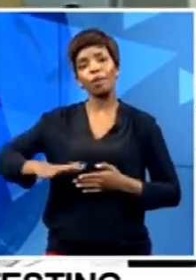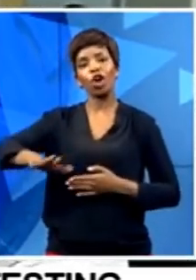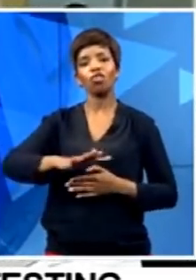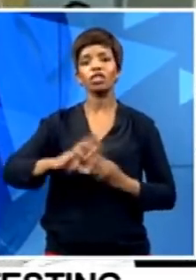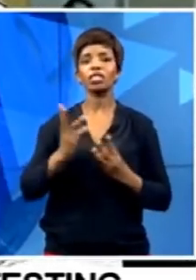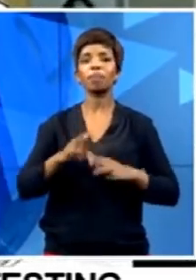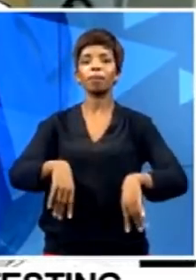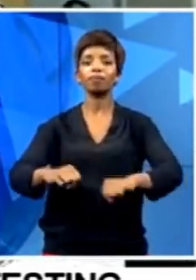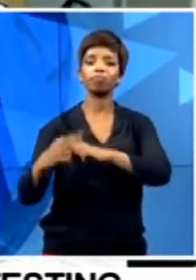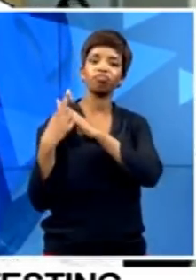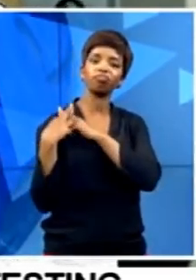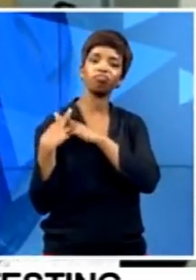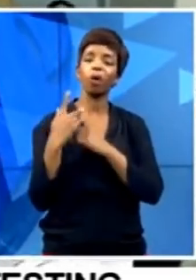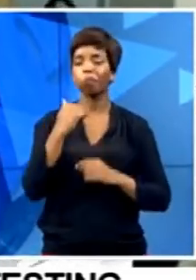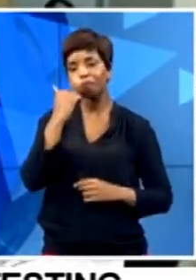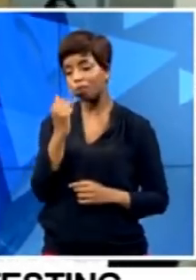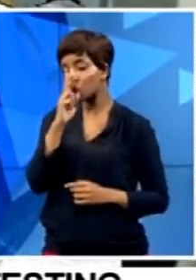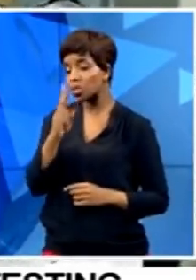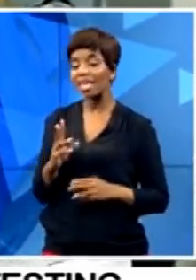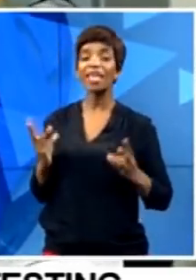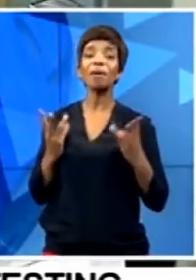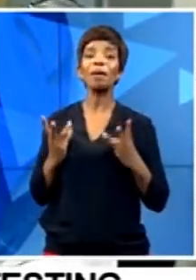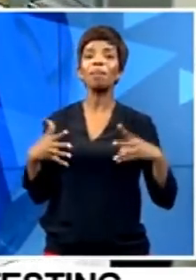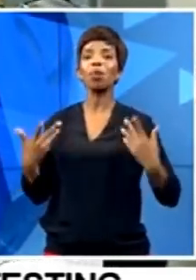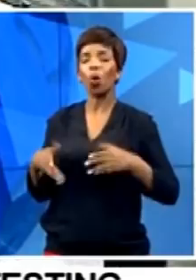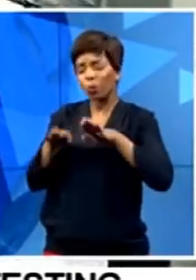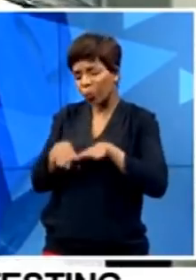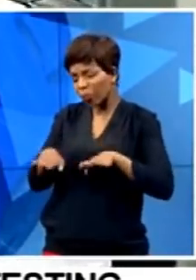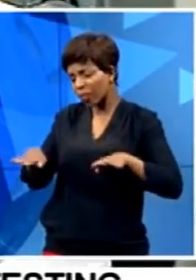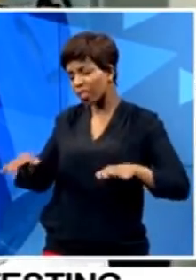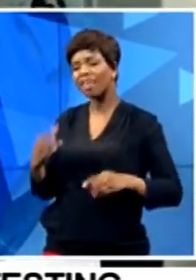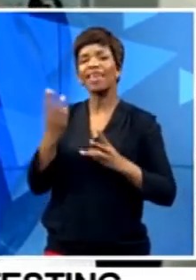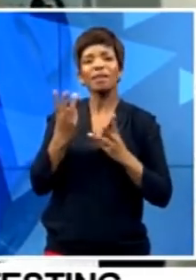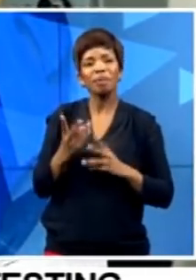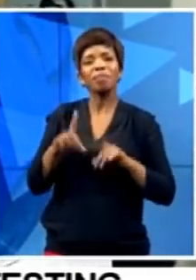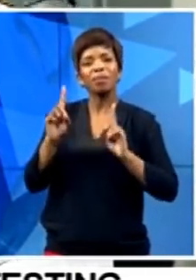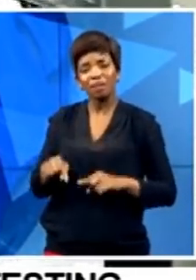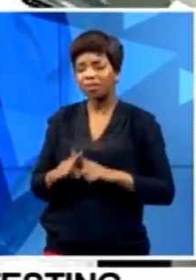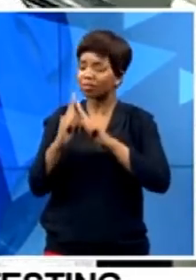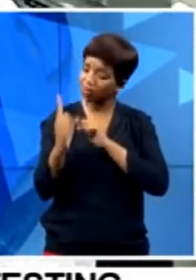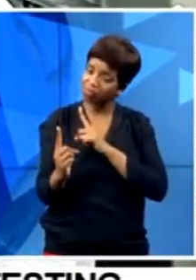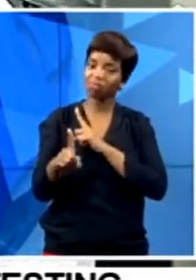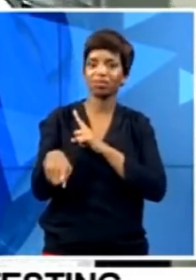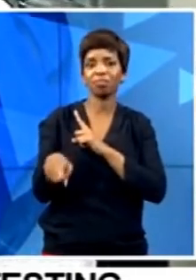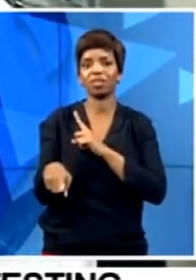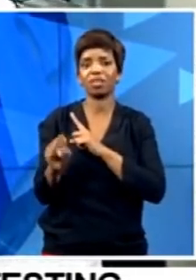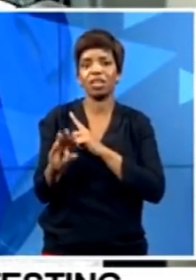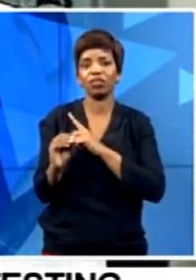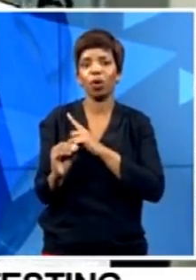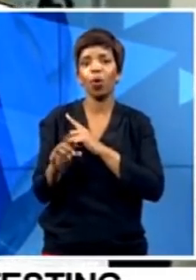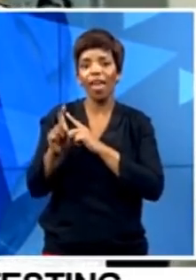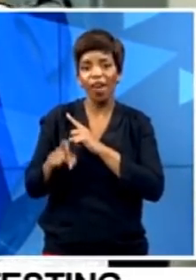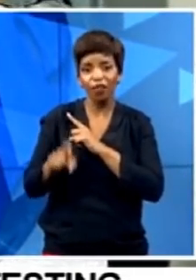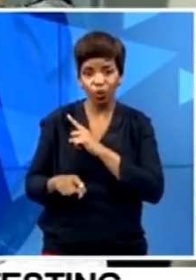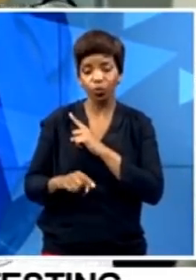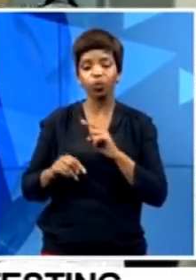kids. People must actually keep the social distancing. So we've got to flatten the curve. Even when we're flattening the curve,